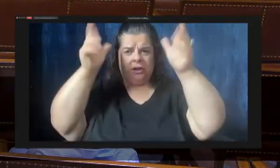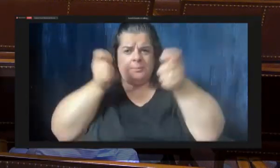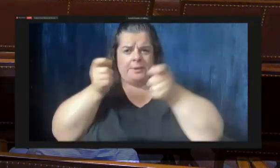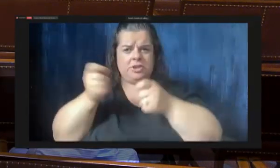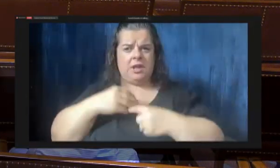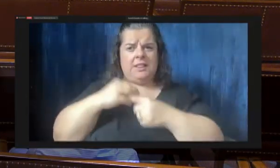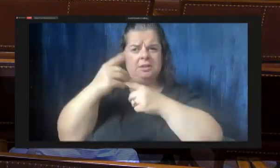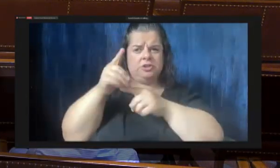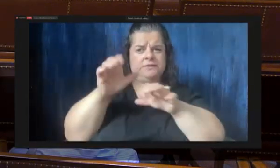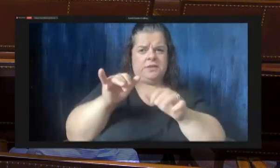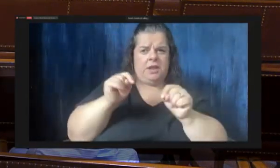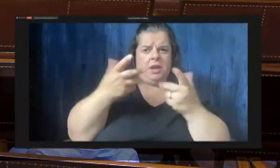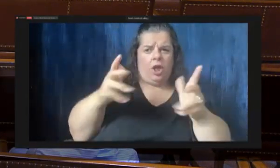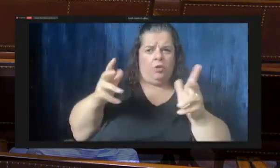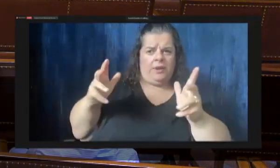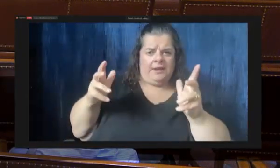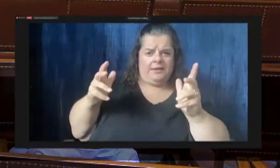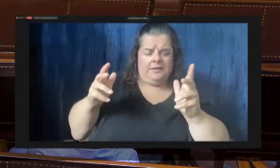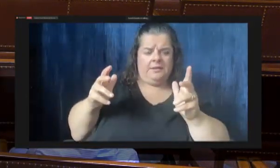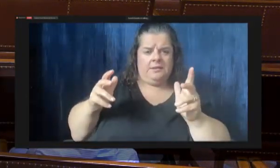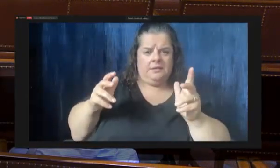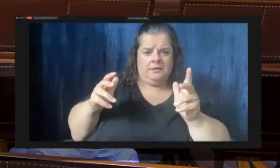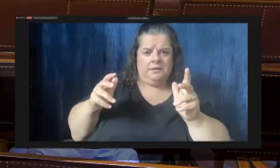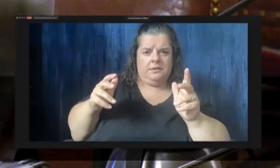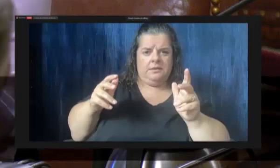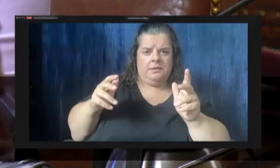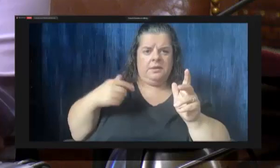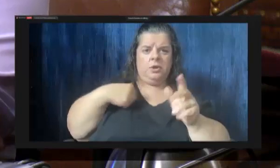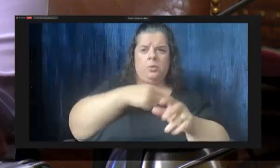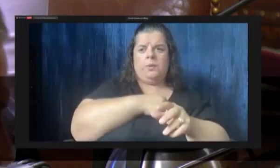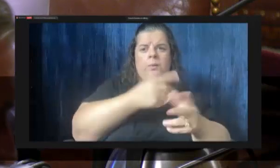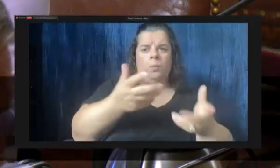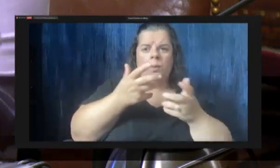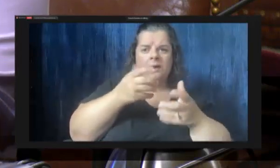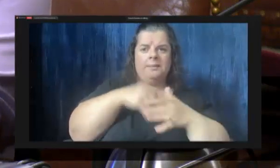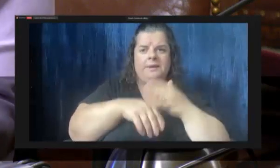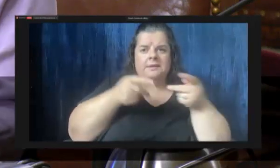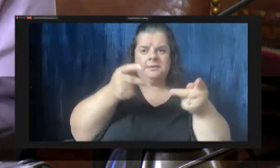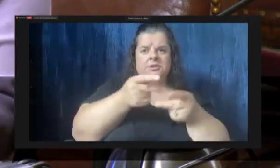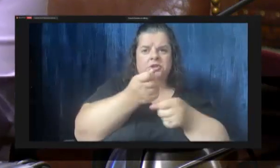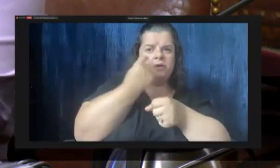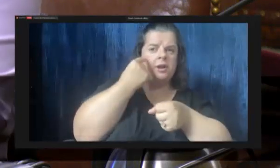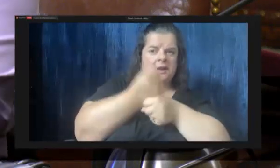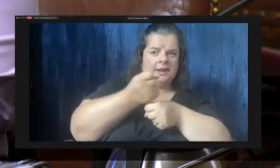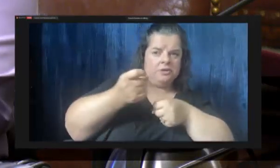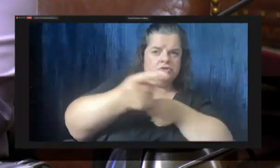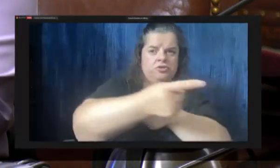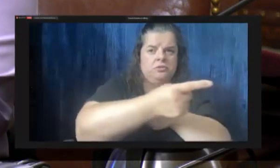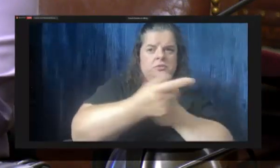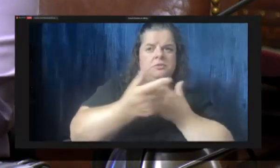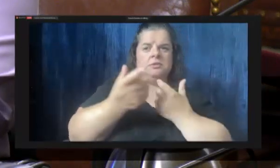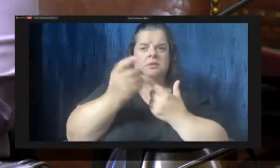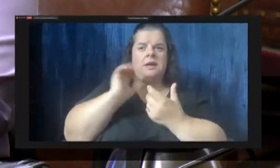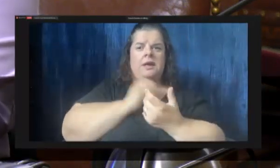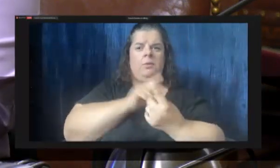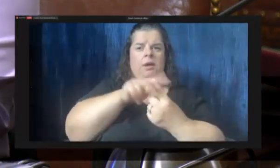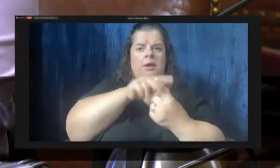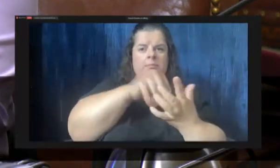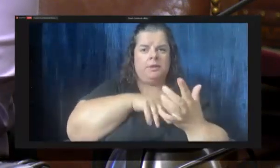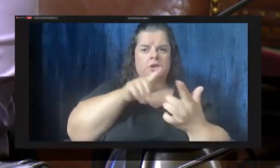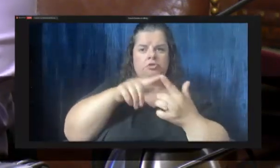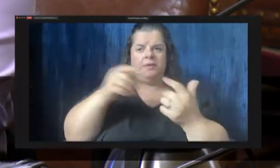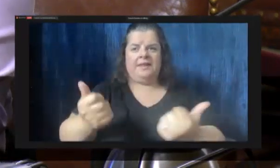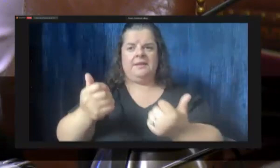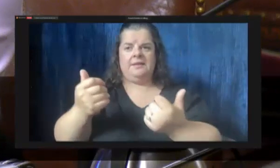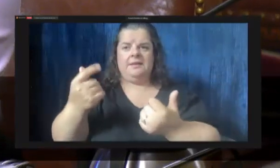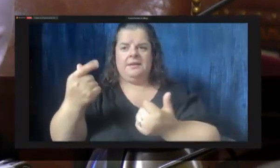deer management. And so what we'd like to be in a position to do next year is make our application to the Game Commission to